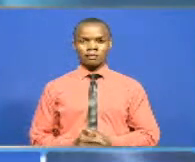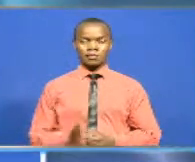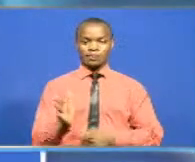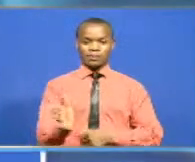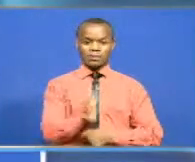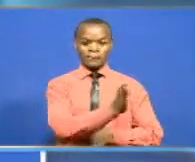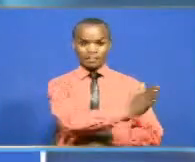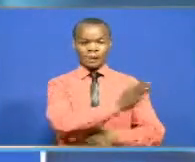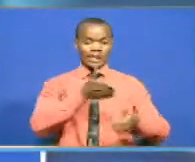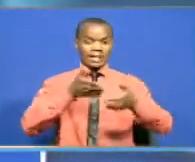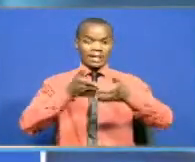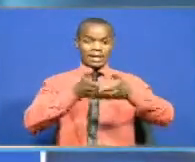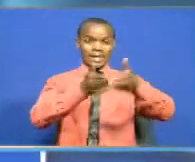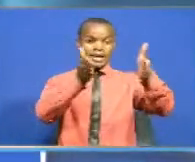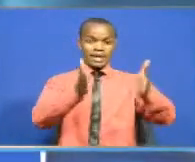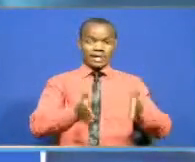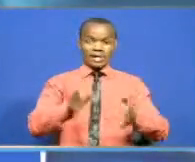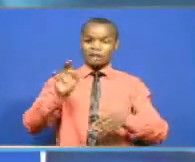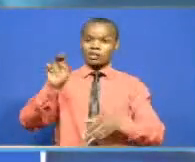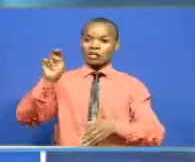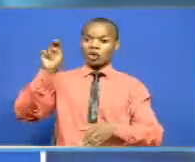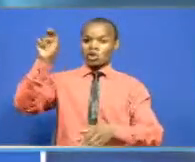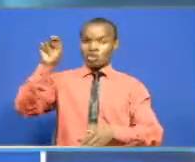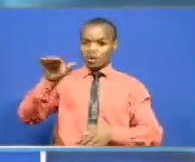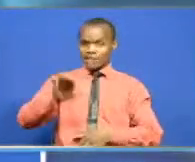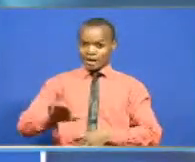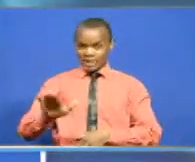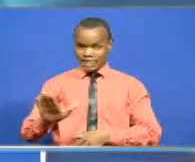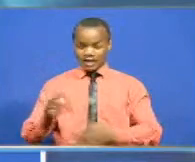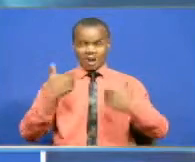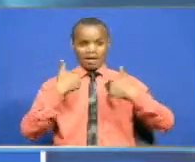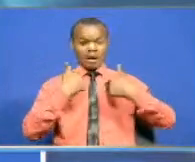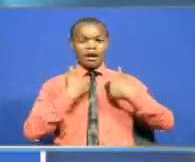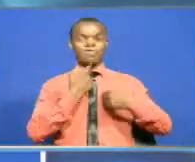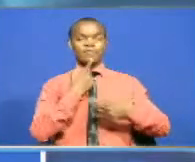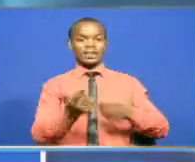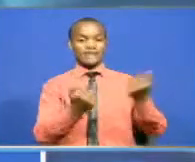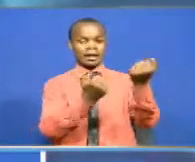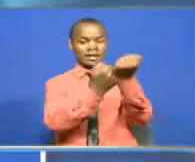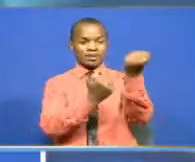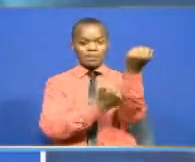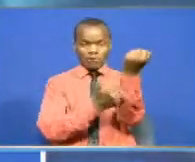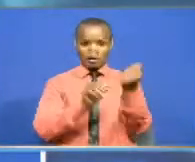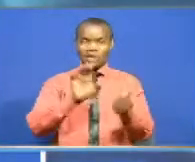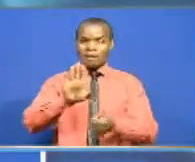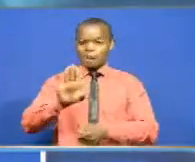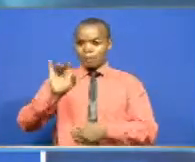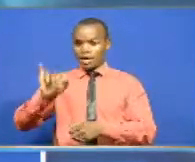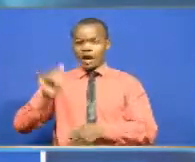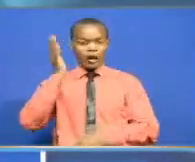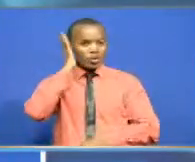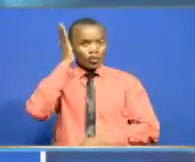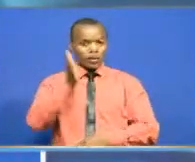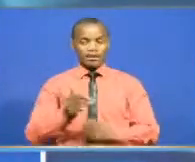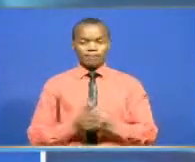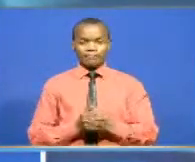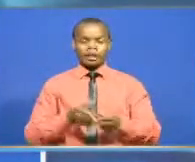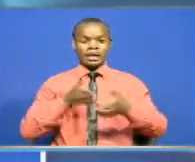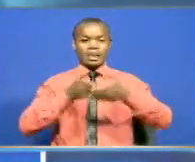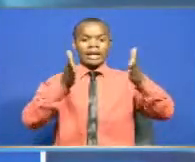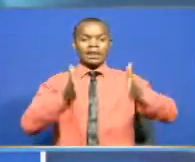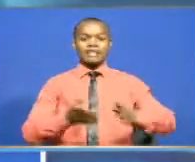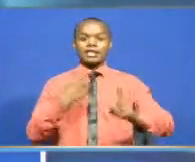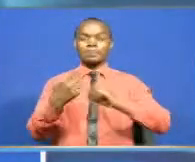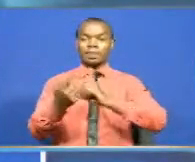Leaders from pastoralist communities have vowed to support the Building Bridges Initiative report. The leaders, who spoke after a meeting with former